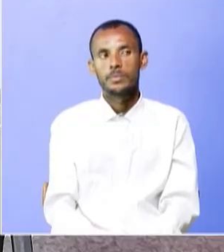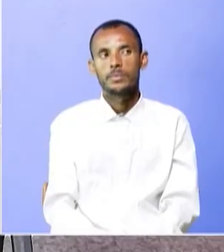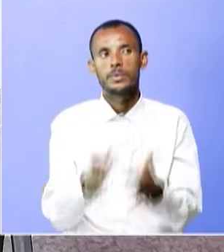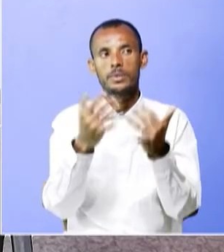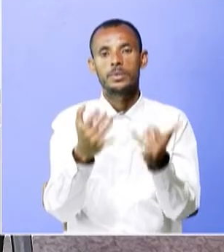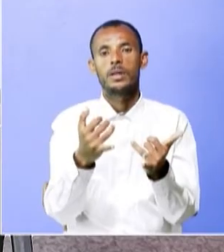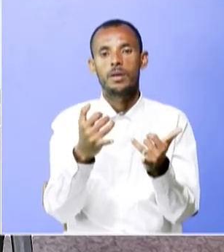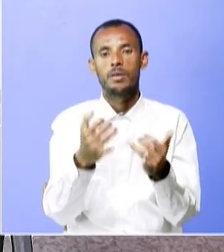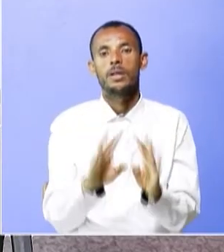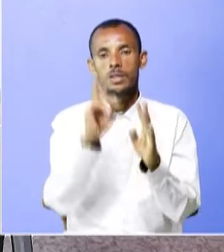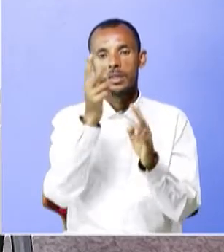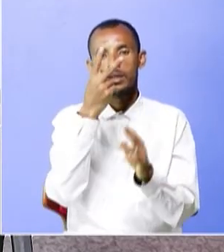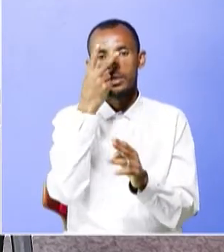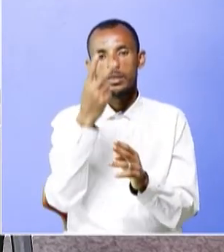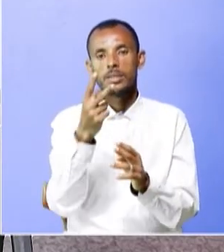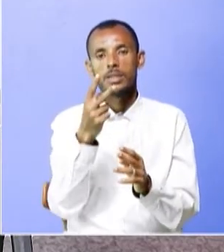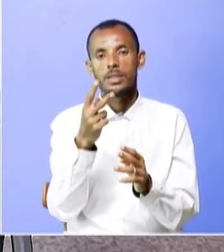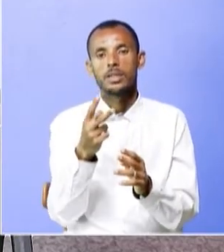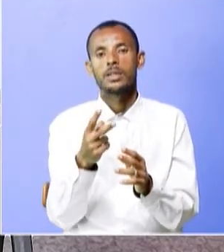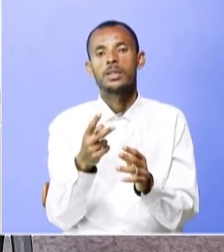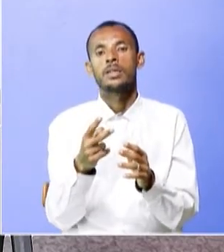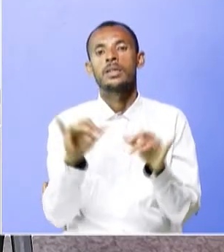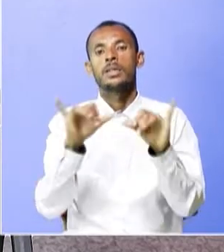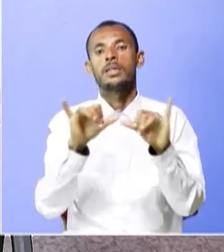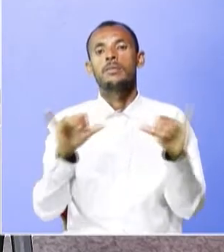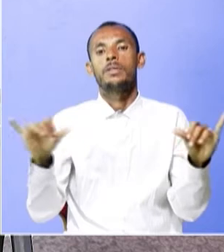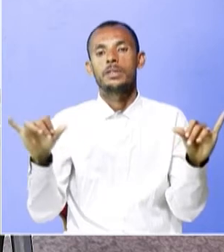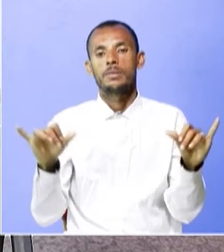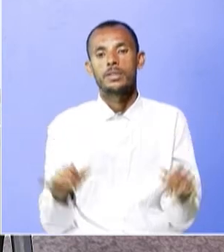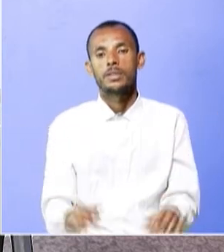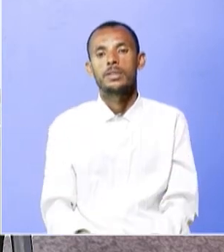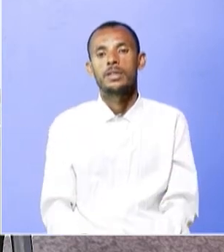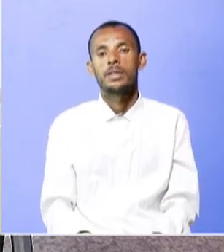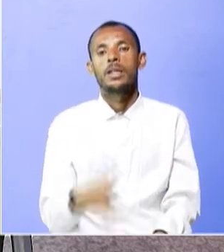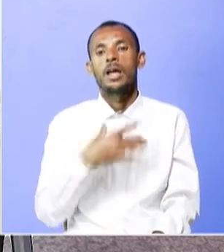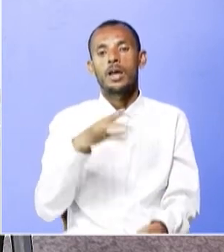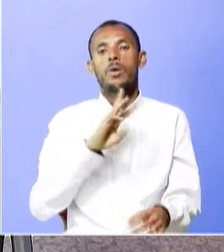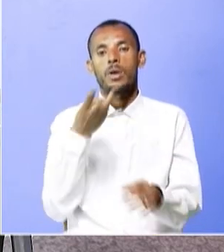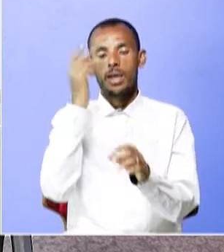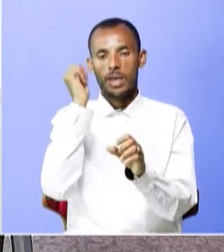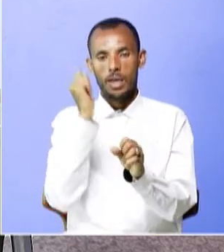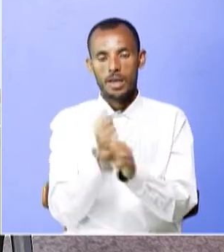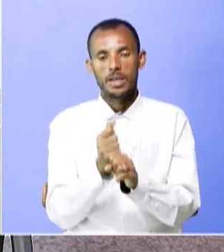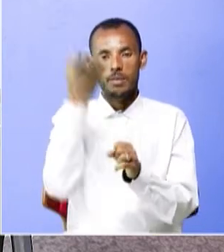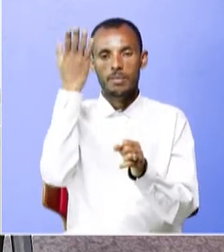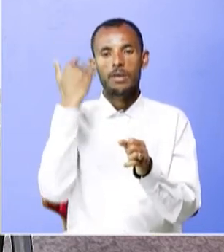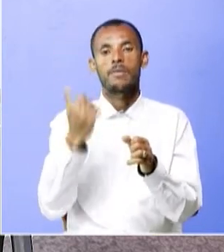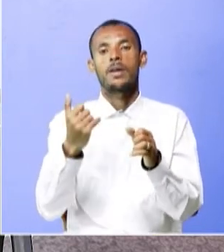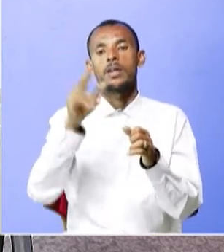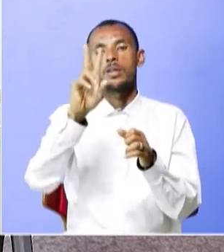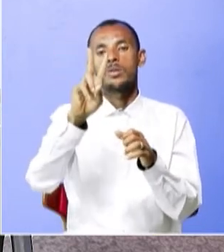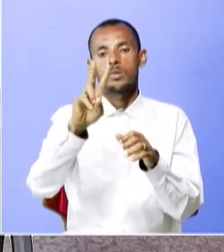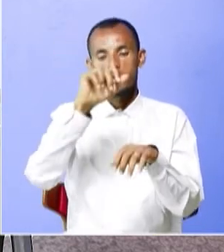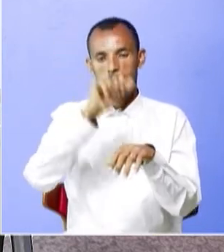now let's see the measurements. Okay, like we did for the previous 2 solid